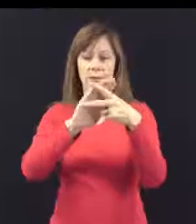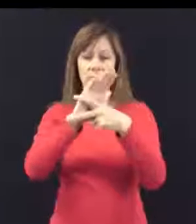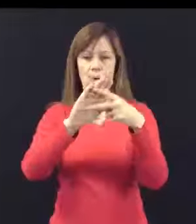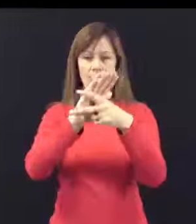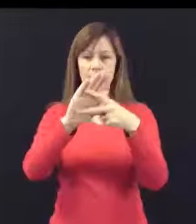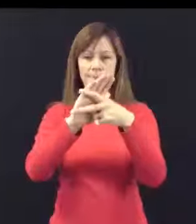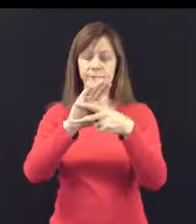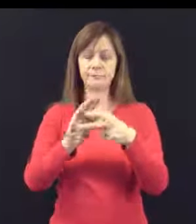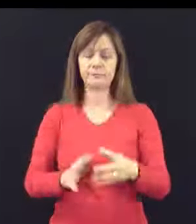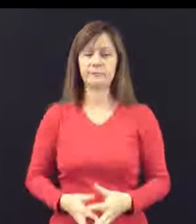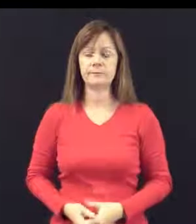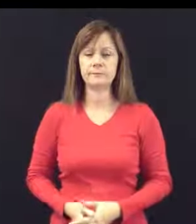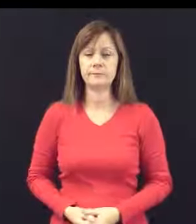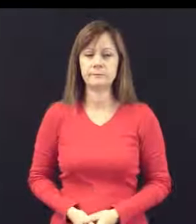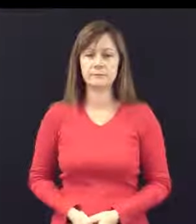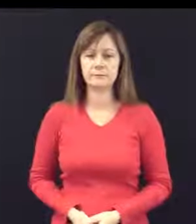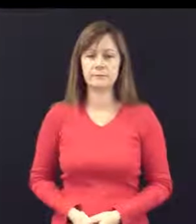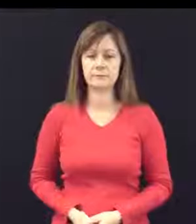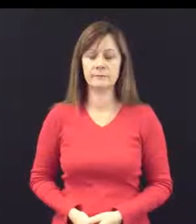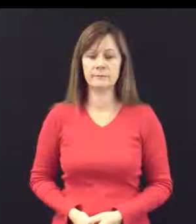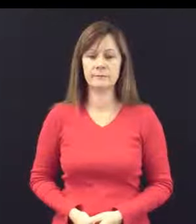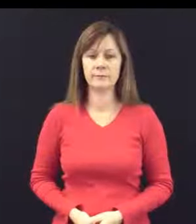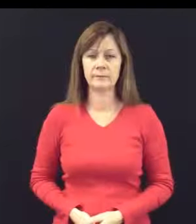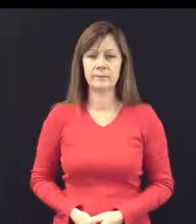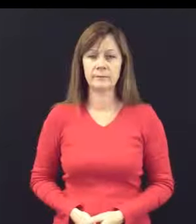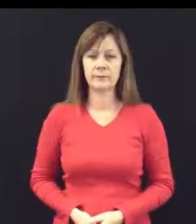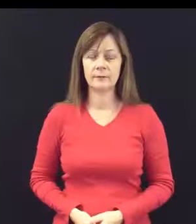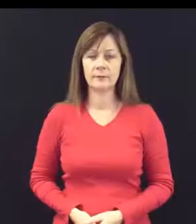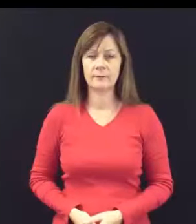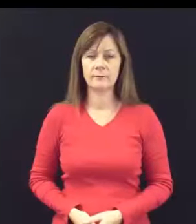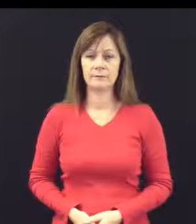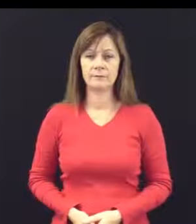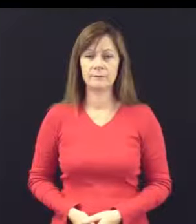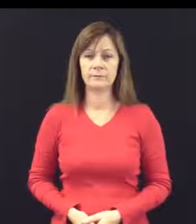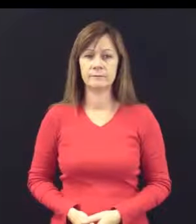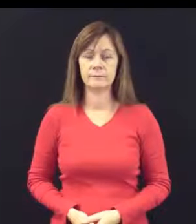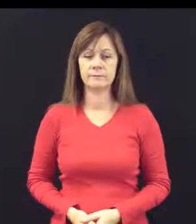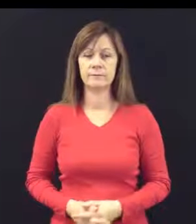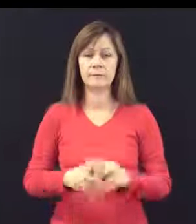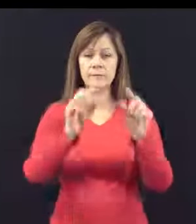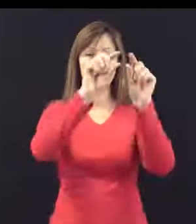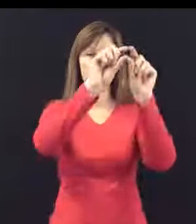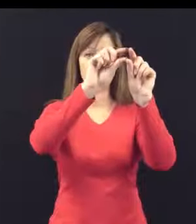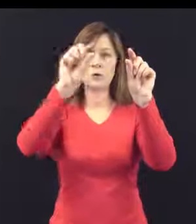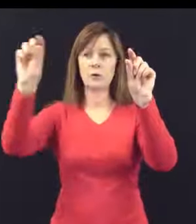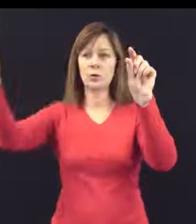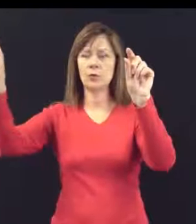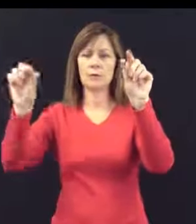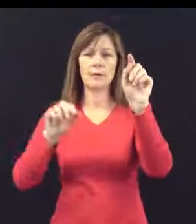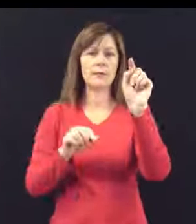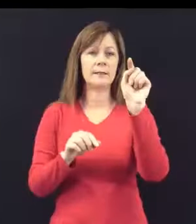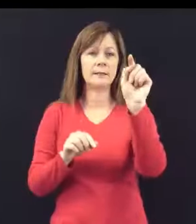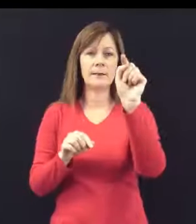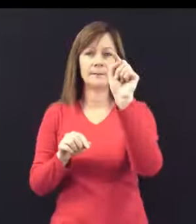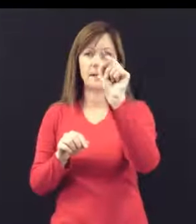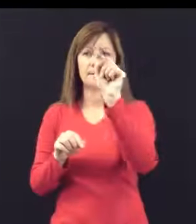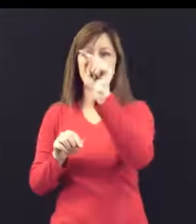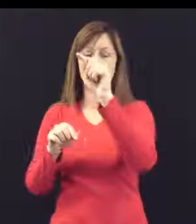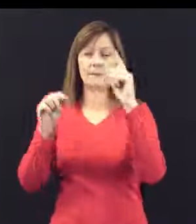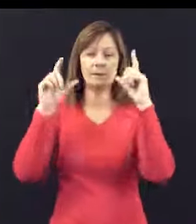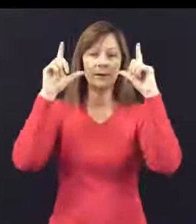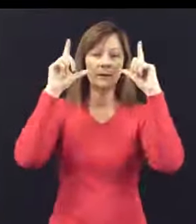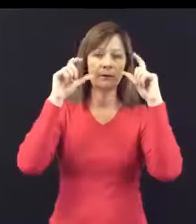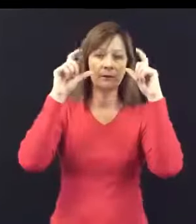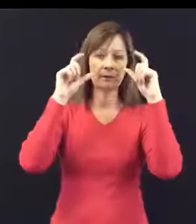screen. You can trim your video just as you can from within the Photos app, which you're more or less in at this point, albeit limited to the camera